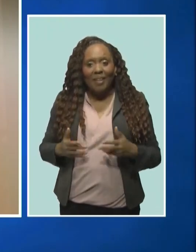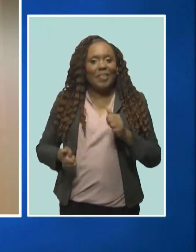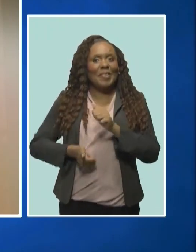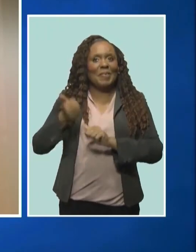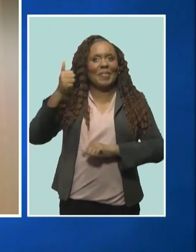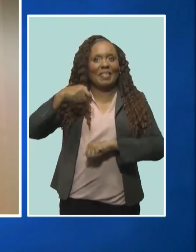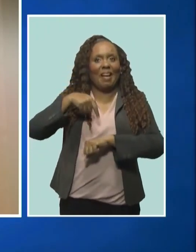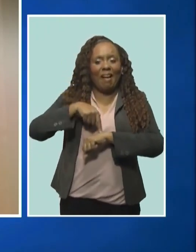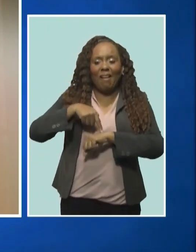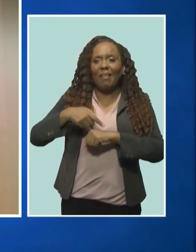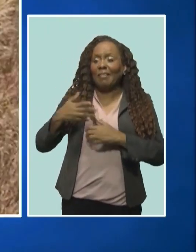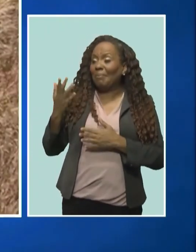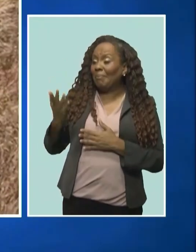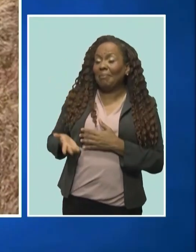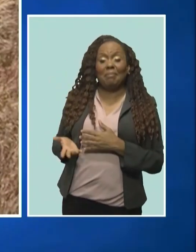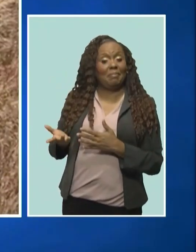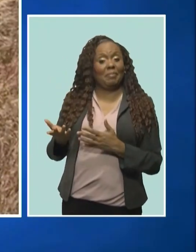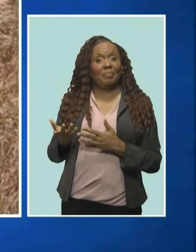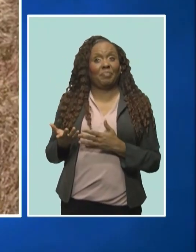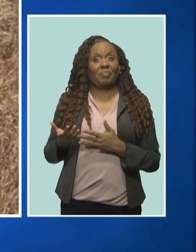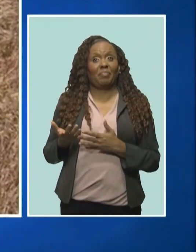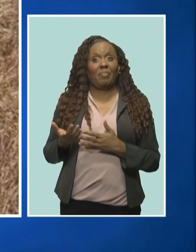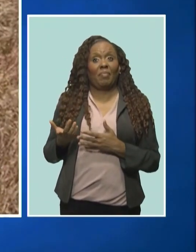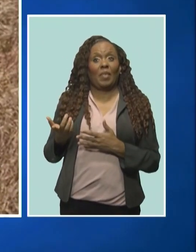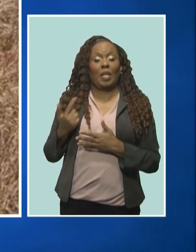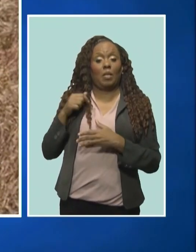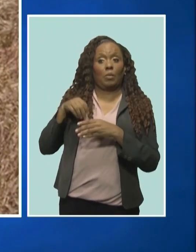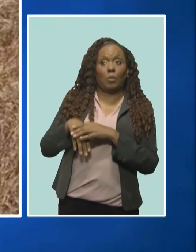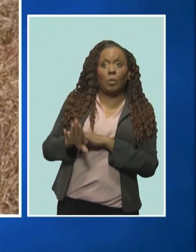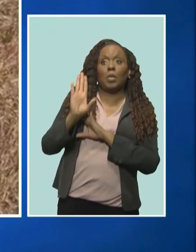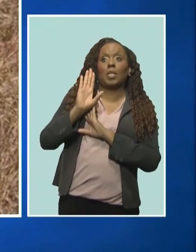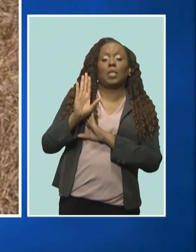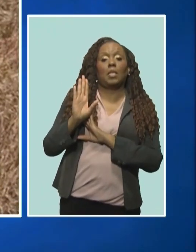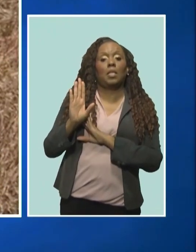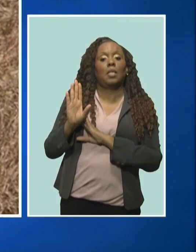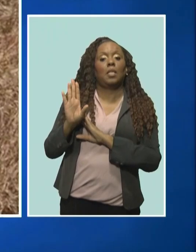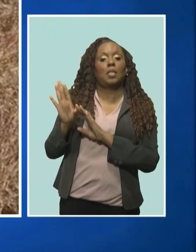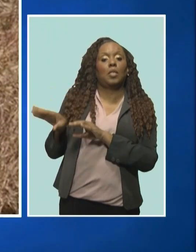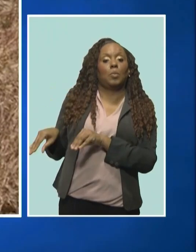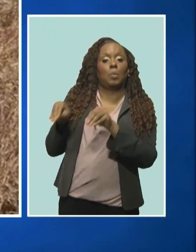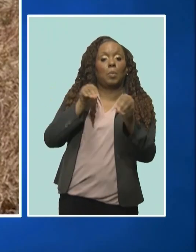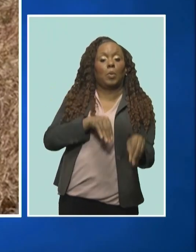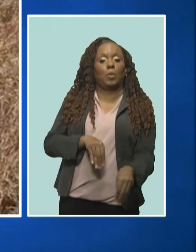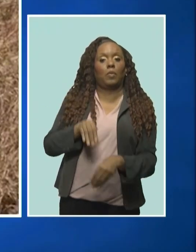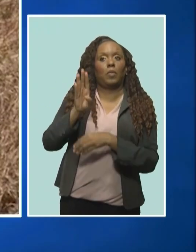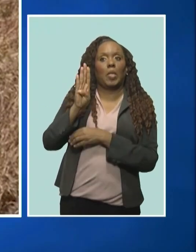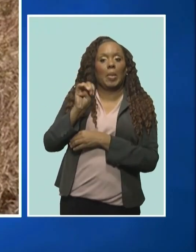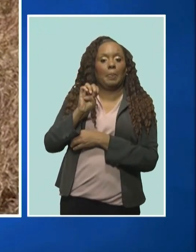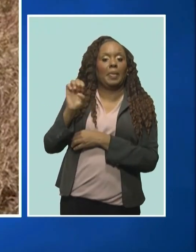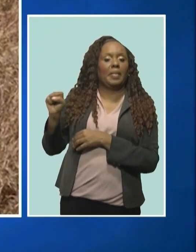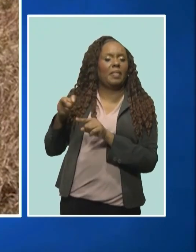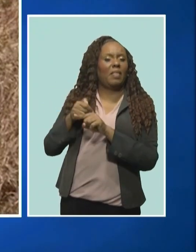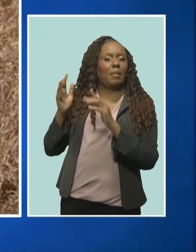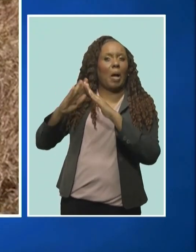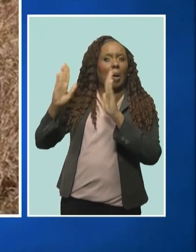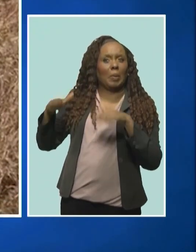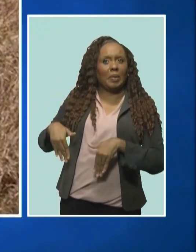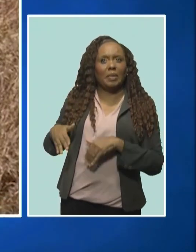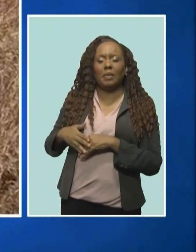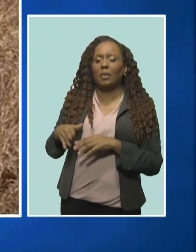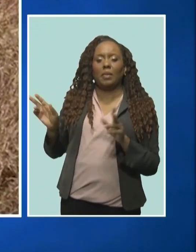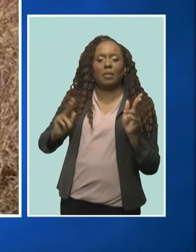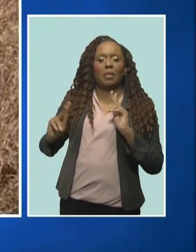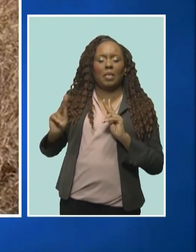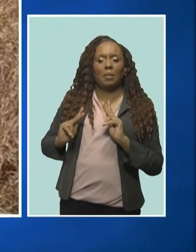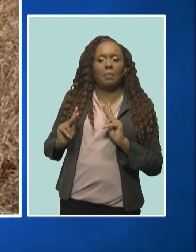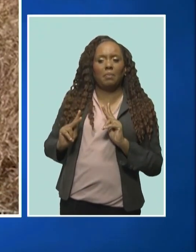time, we're actually going to do beehive removal services, which is be more regular than some. We have a lot of bees, but much people don't really